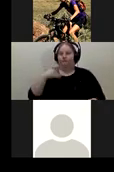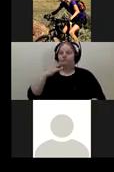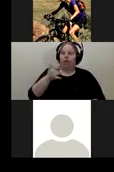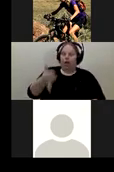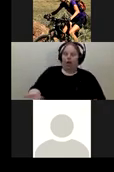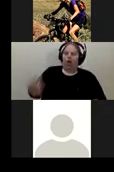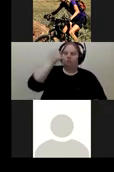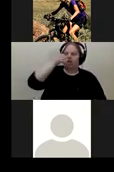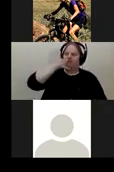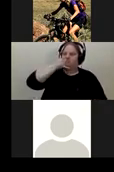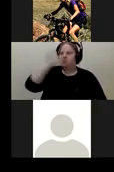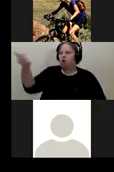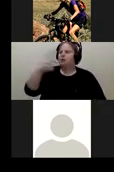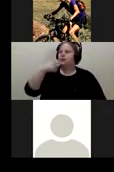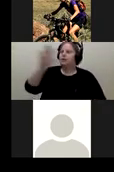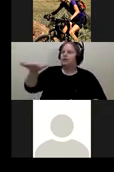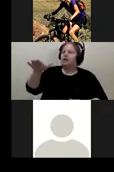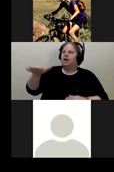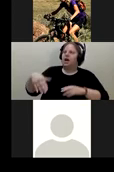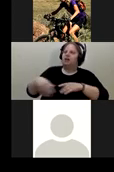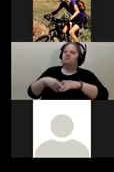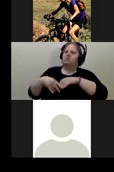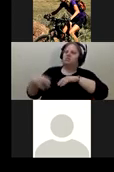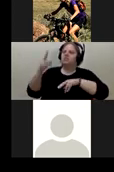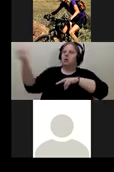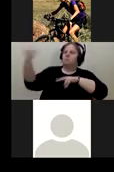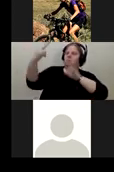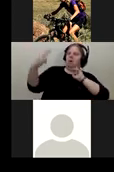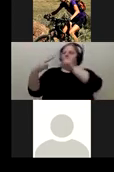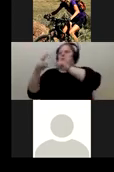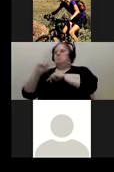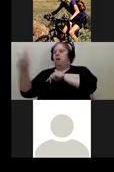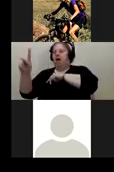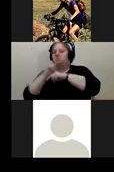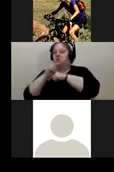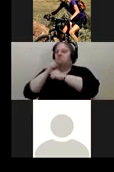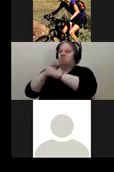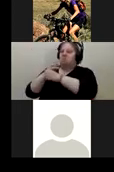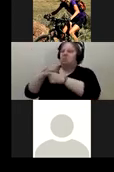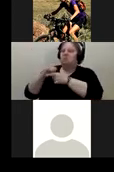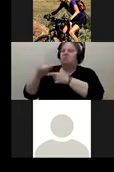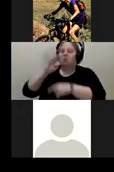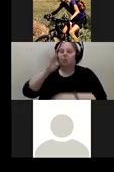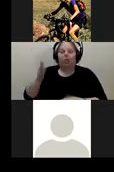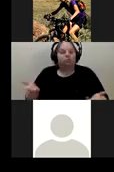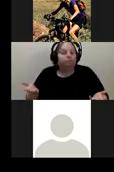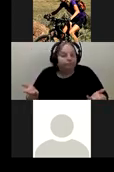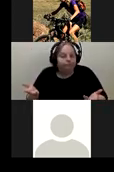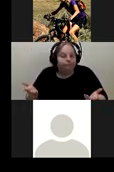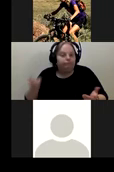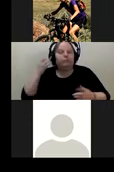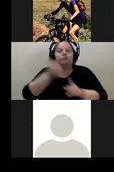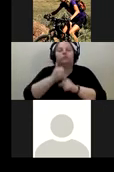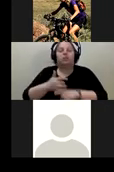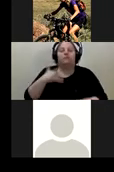call the person and say, I'm just fighting fire with fire. I'm going to give back to them just as good as they gave to me. If you feel